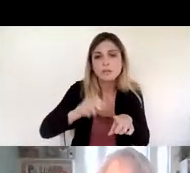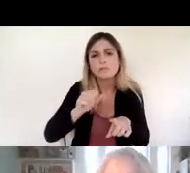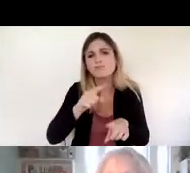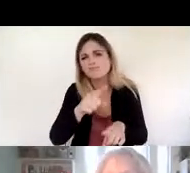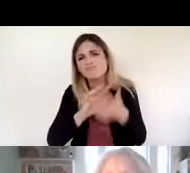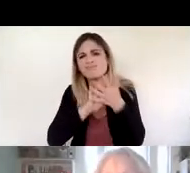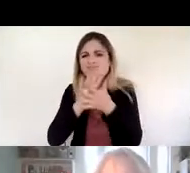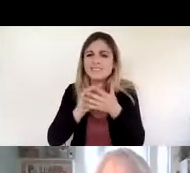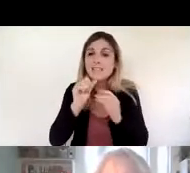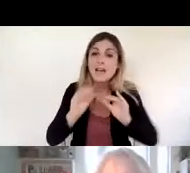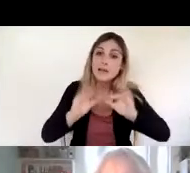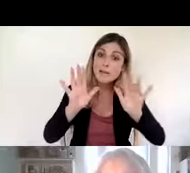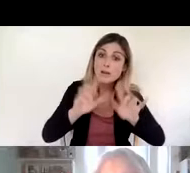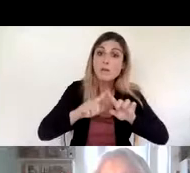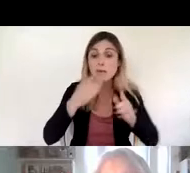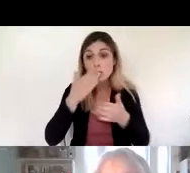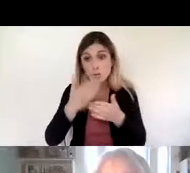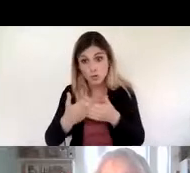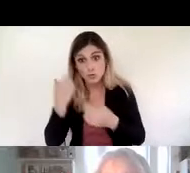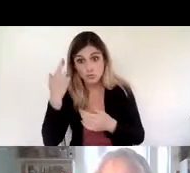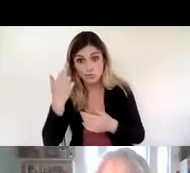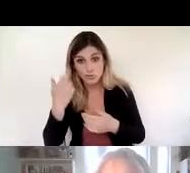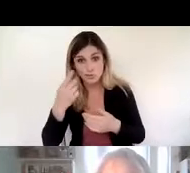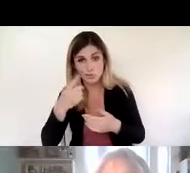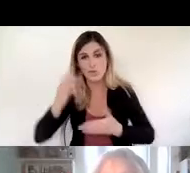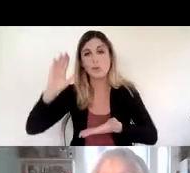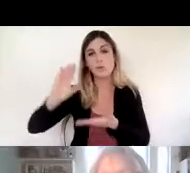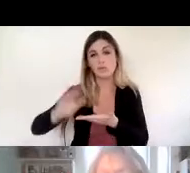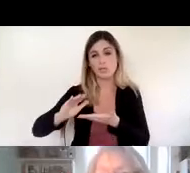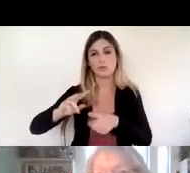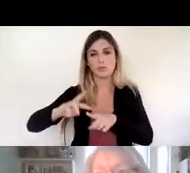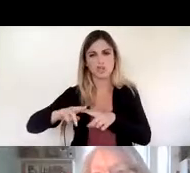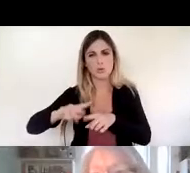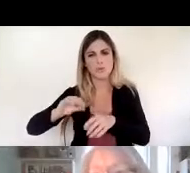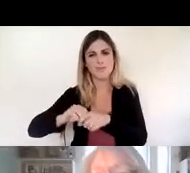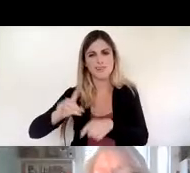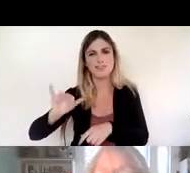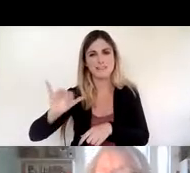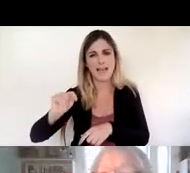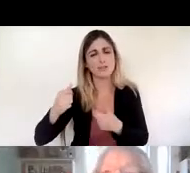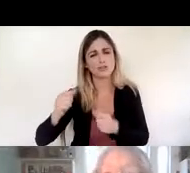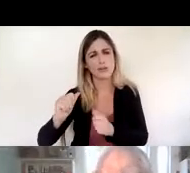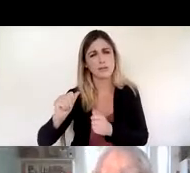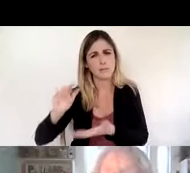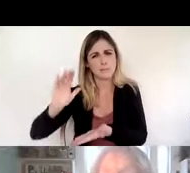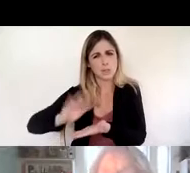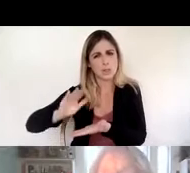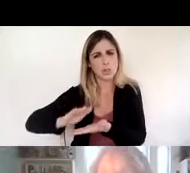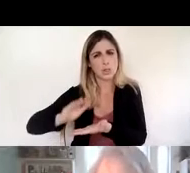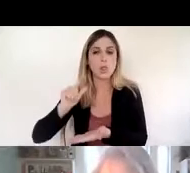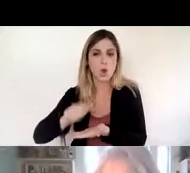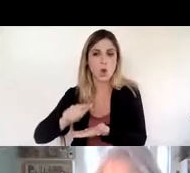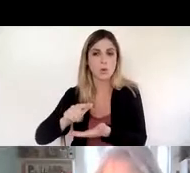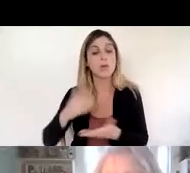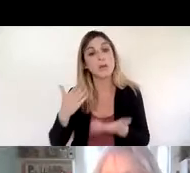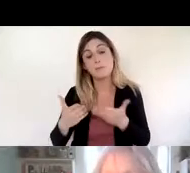good reasons to keep an eye on the amount of sodium in your diet and to try to keep it on the low side. And it just might help to protect bone